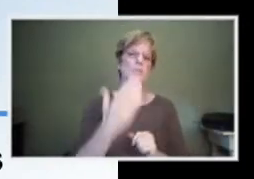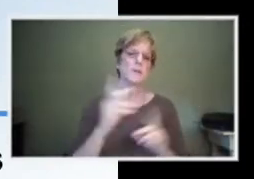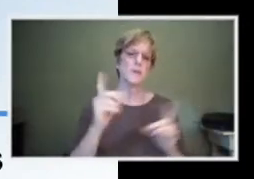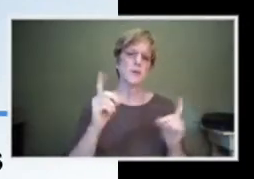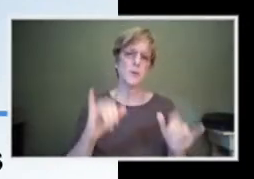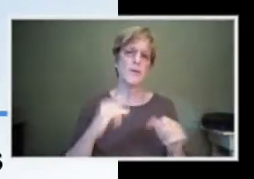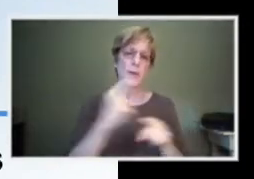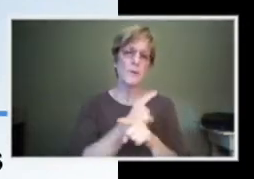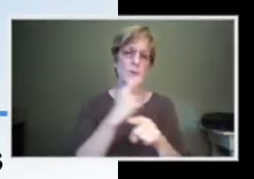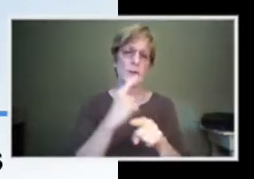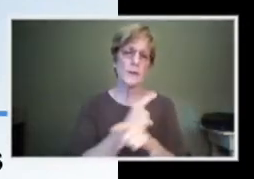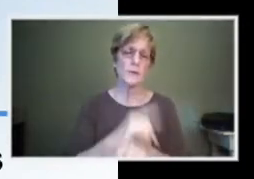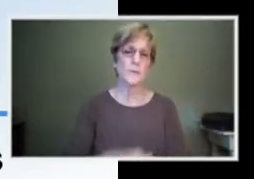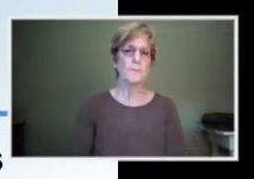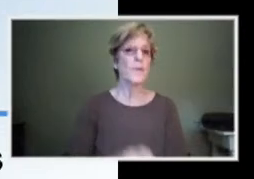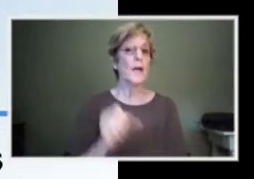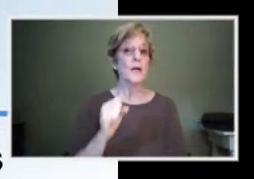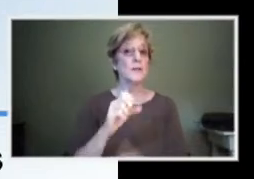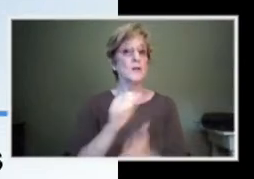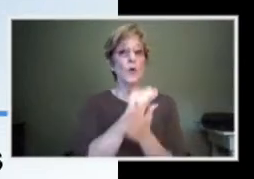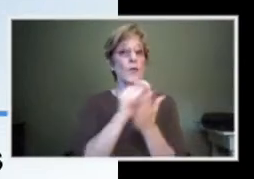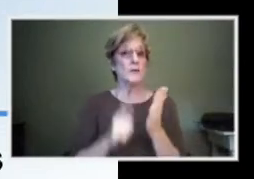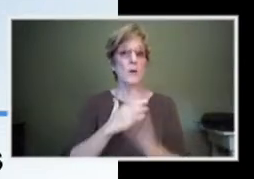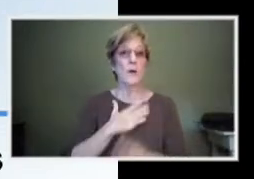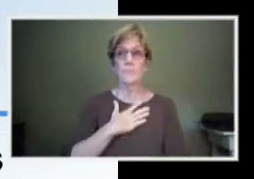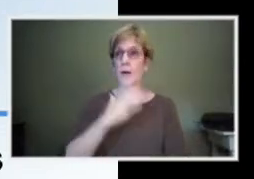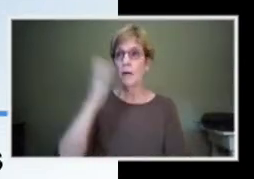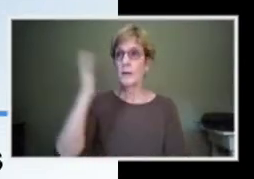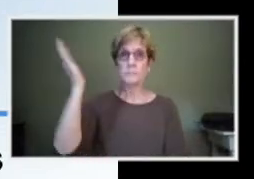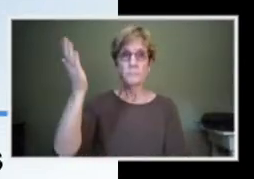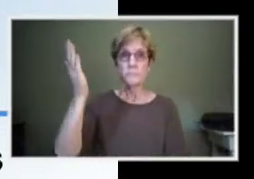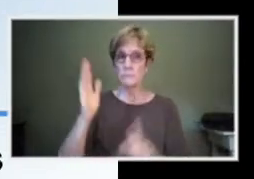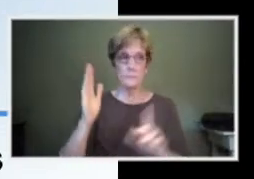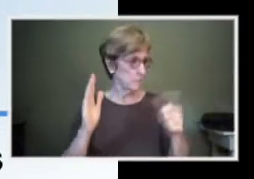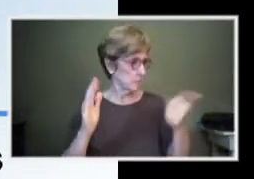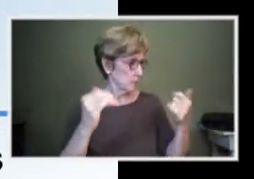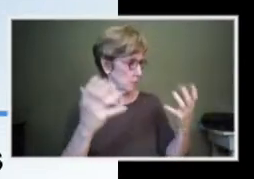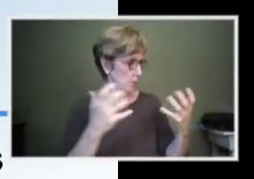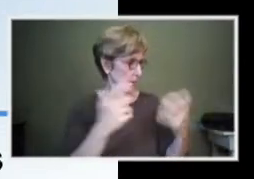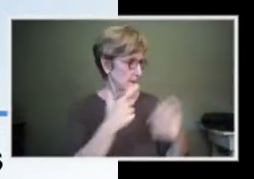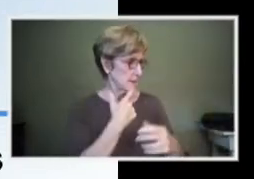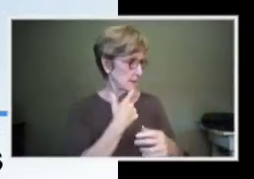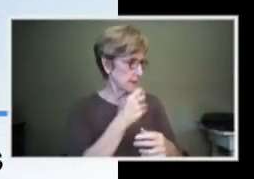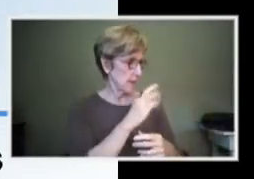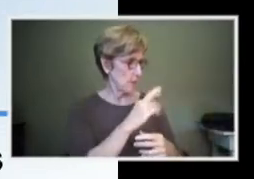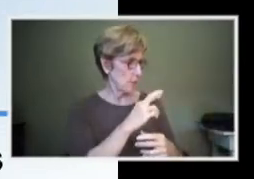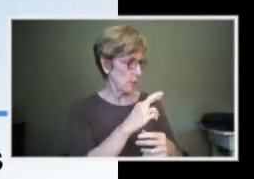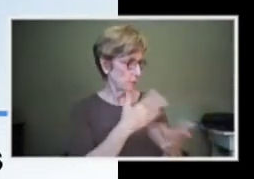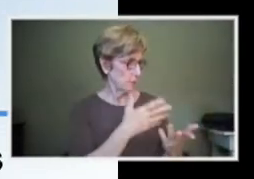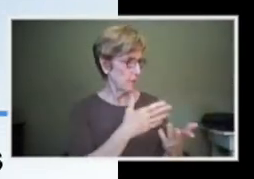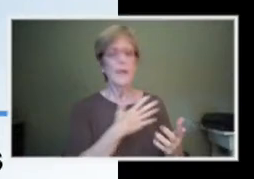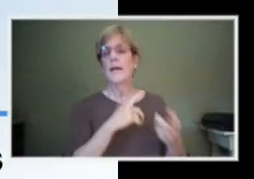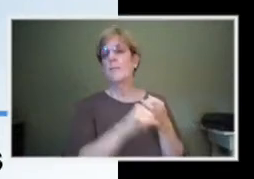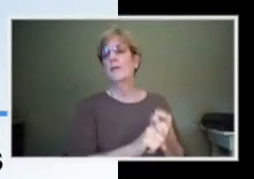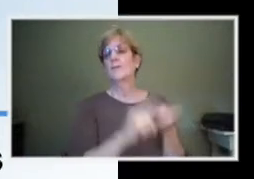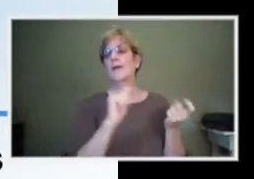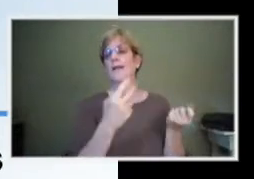regular basis. So that's all I have. Steve, have you got anything else that you wanted to say? Or my good friend Thomas here?